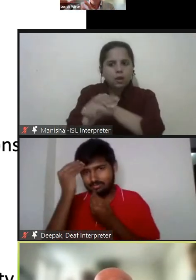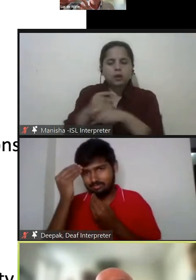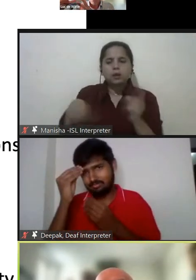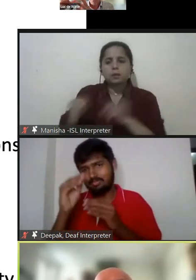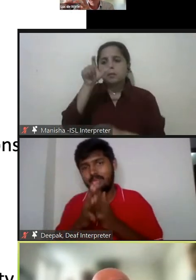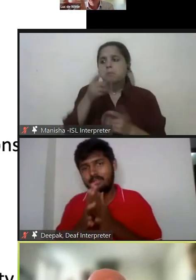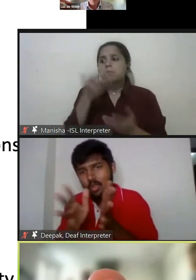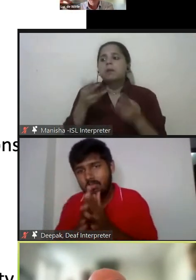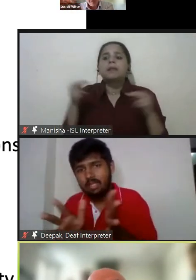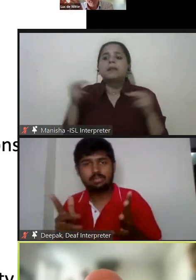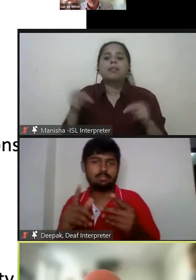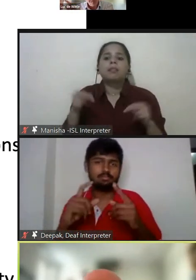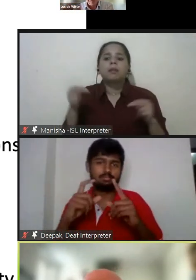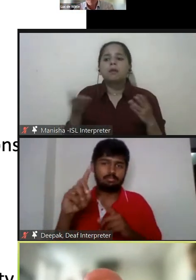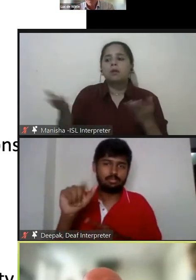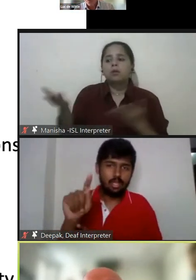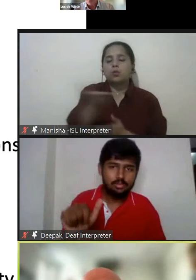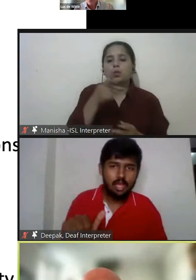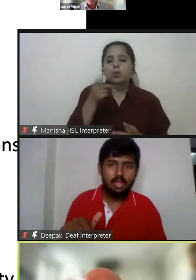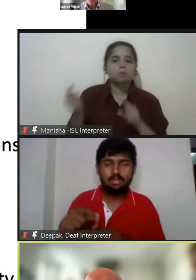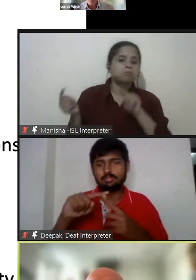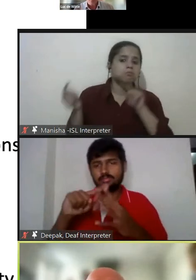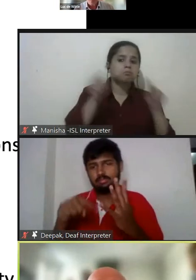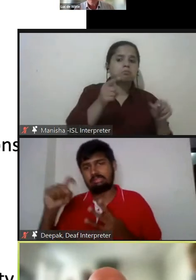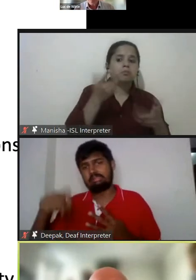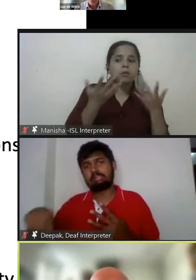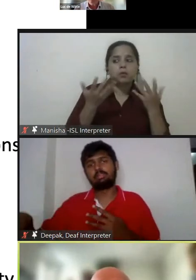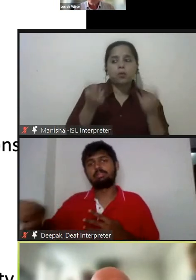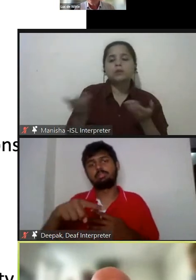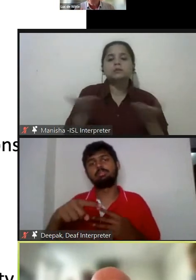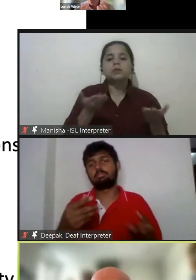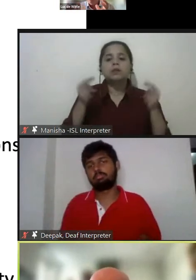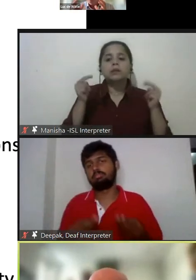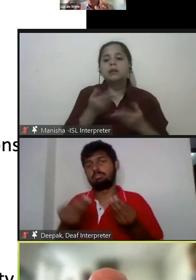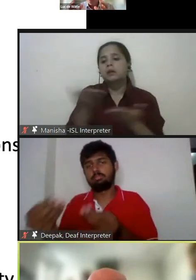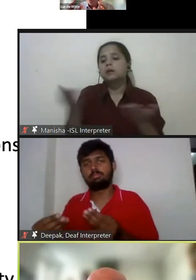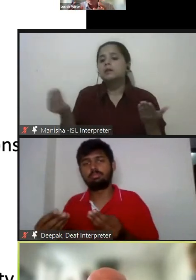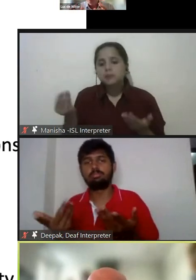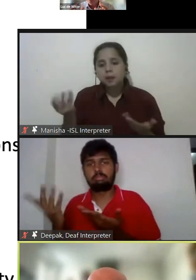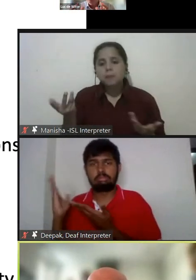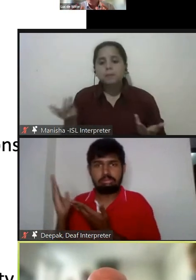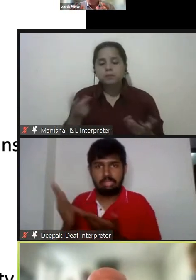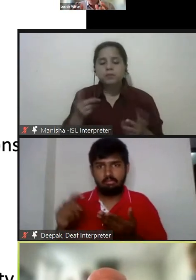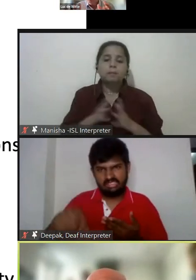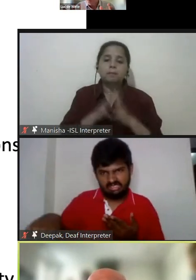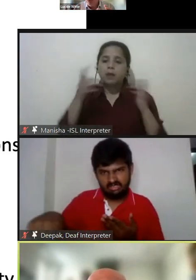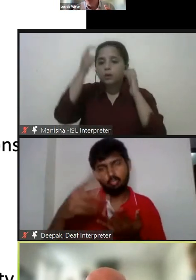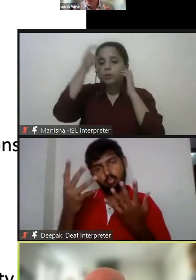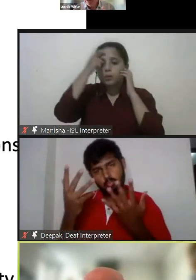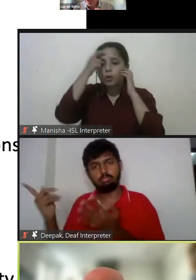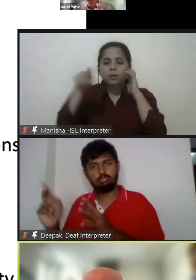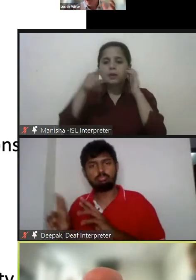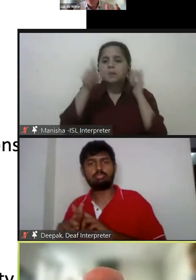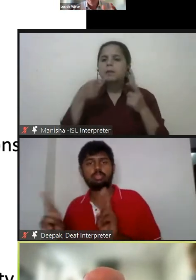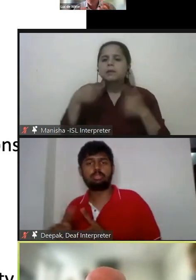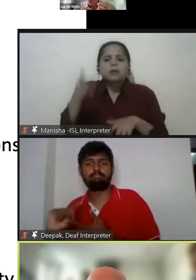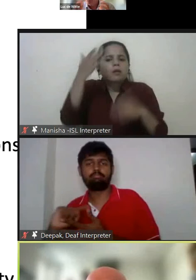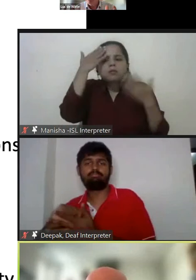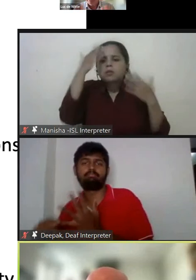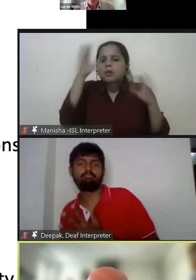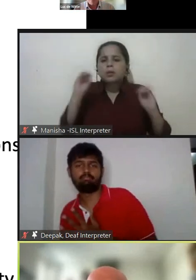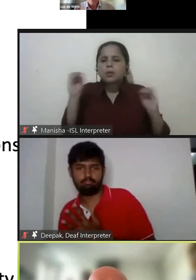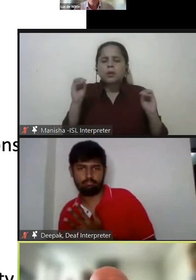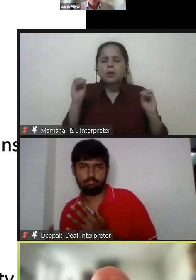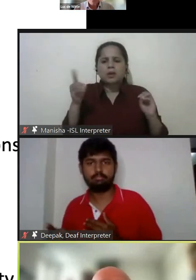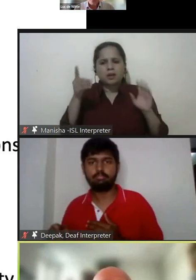might need to go to formal services. Because that is one of the big issues. People just don't know. They don't go to all